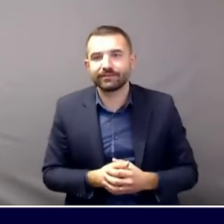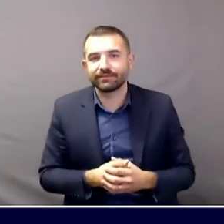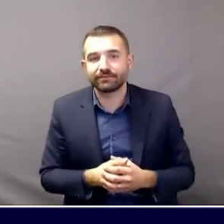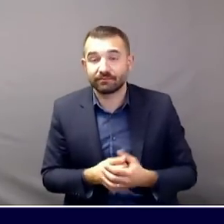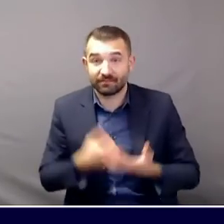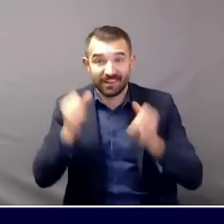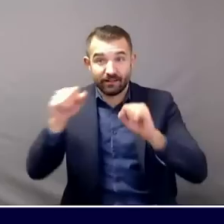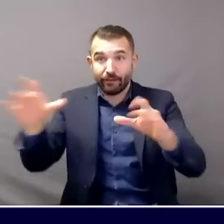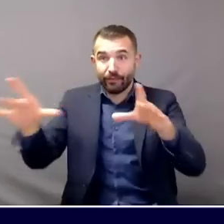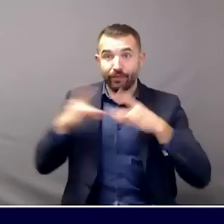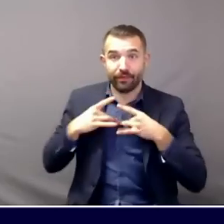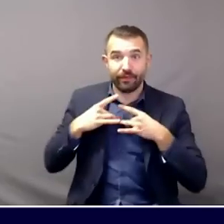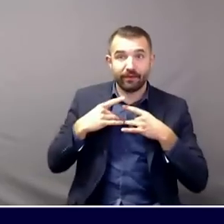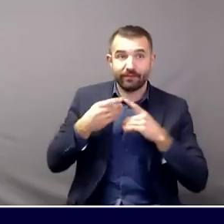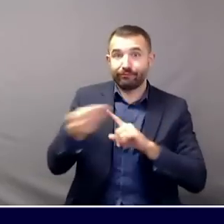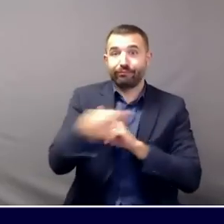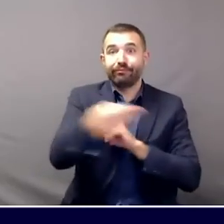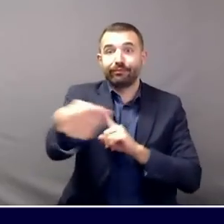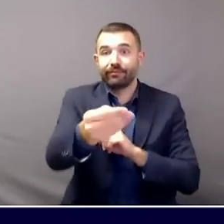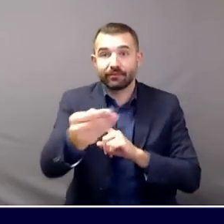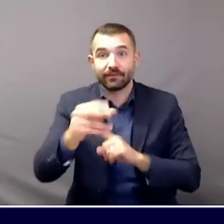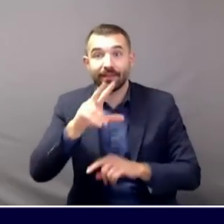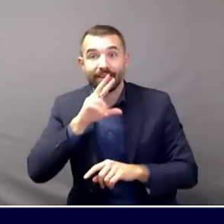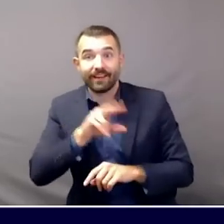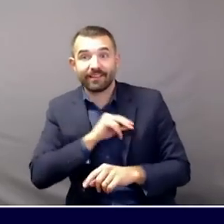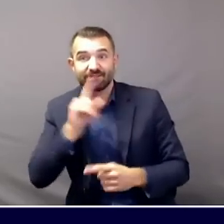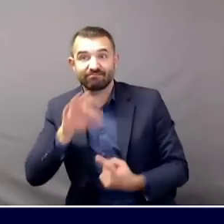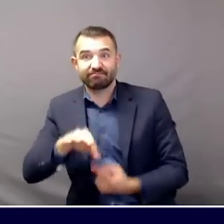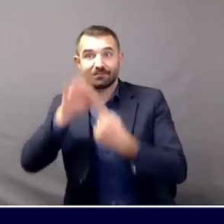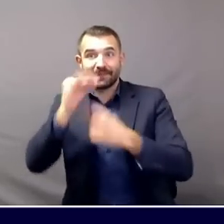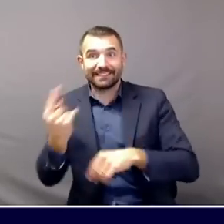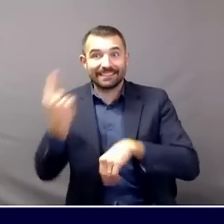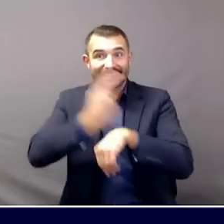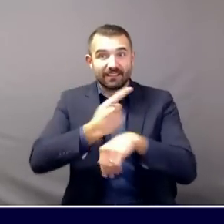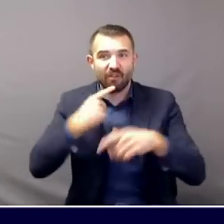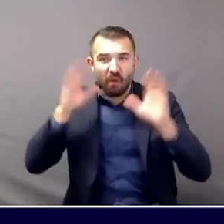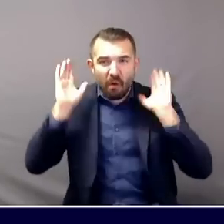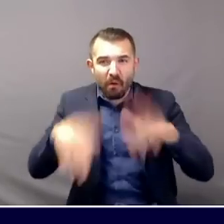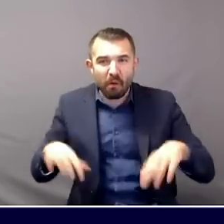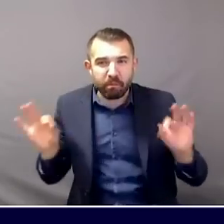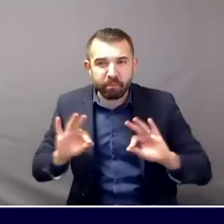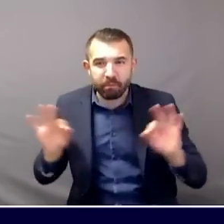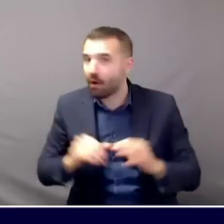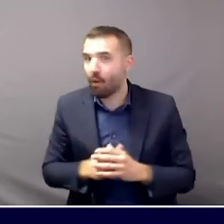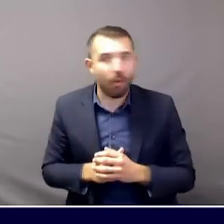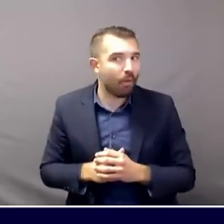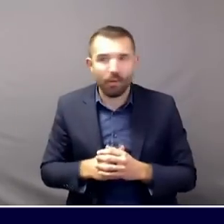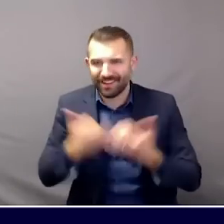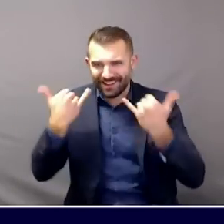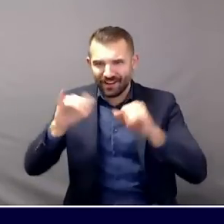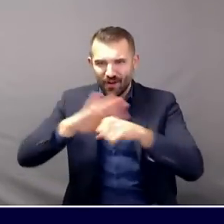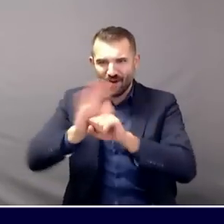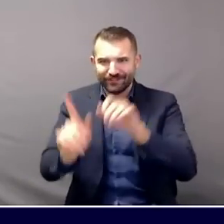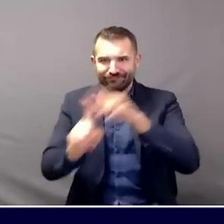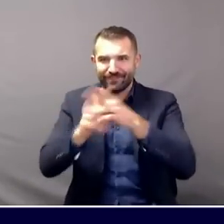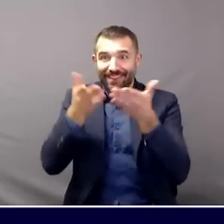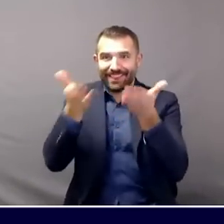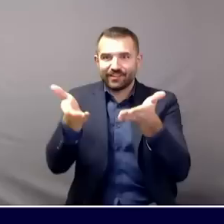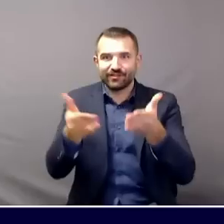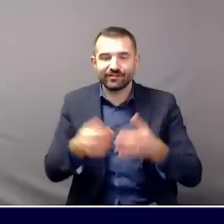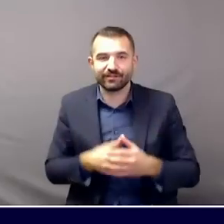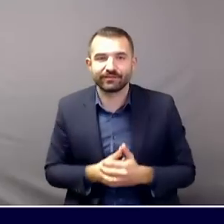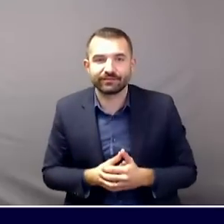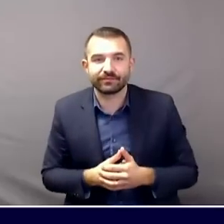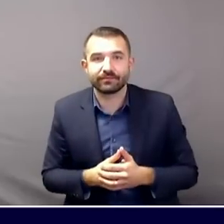do something, go somewhere that you're used to doing and going to. Do I really have to go out right now? Do I really have to go